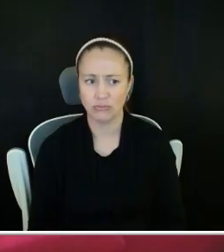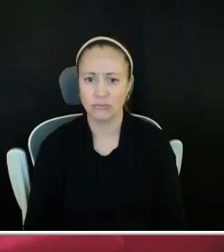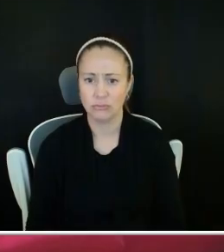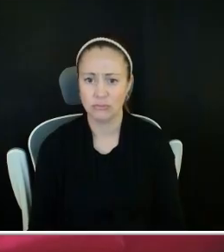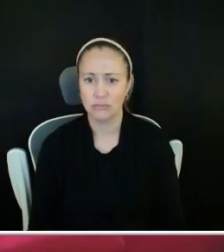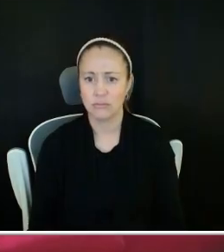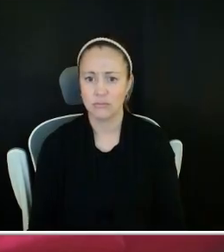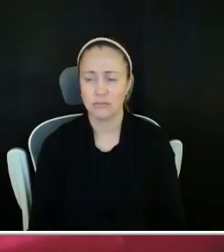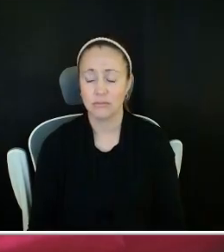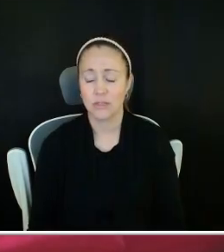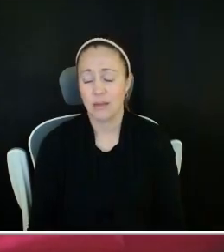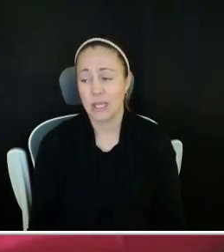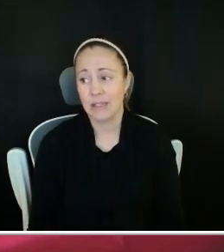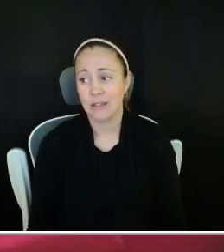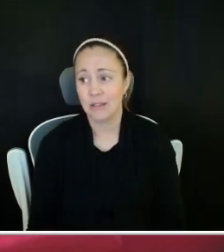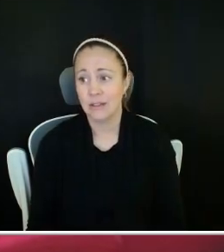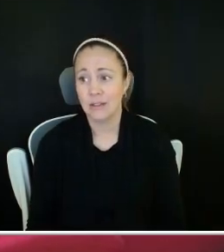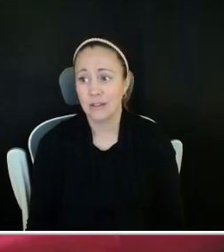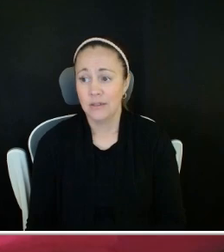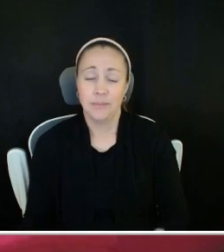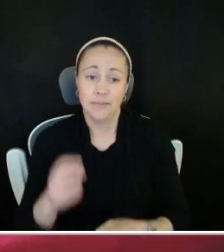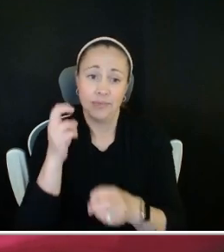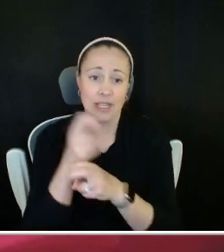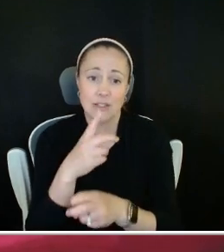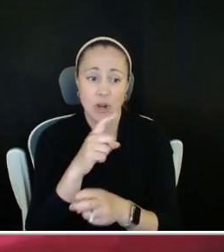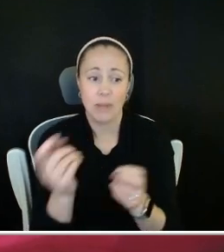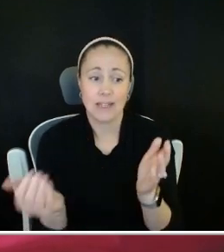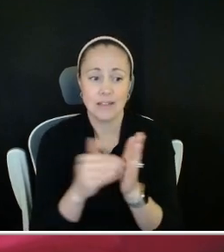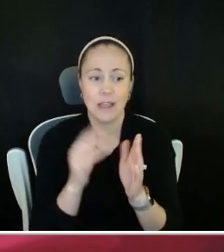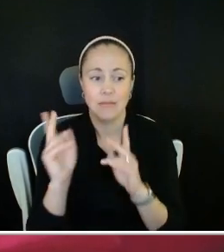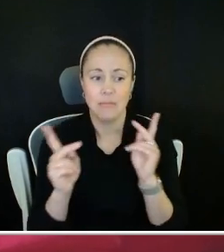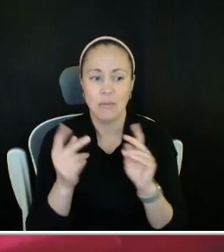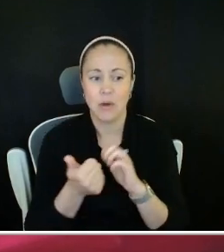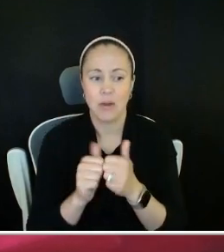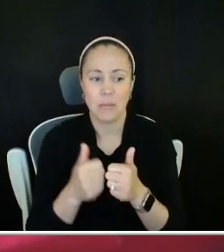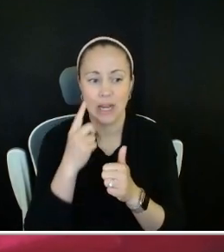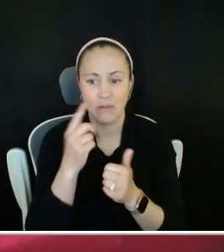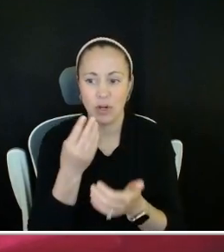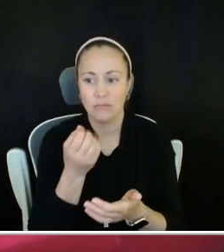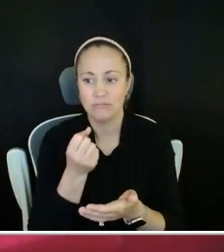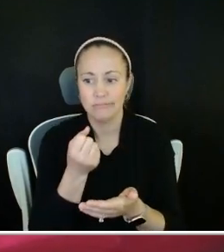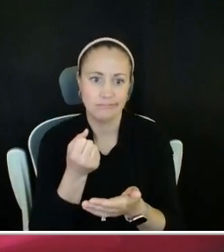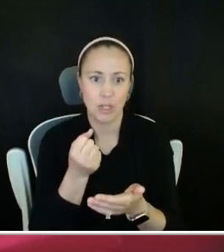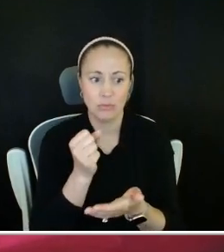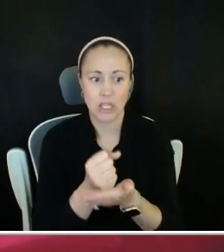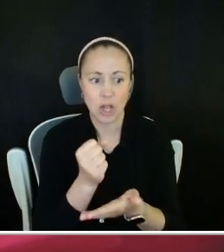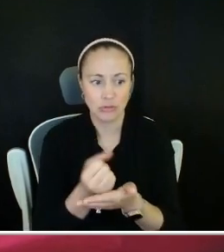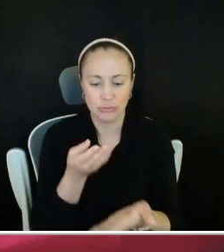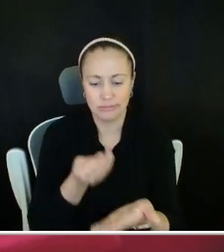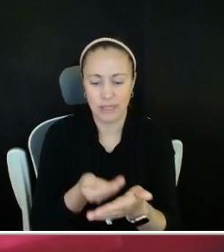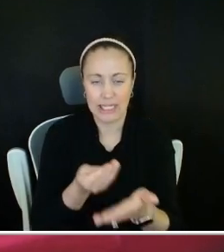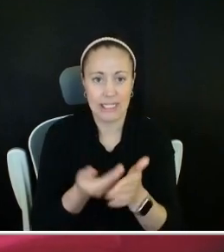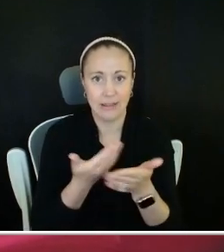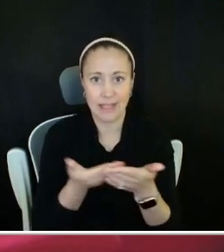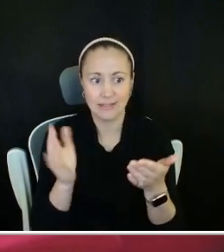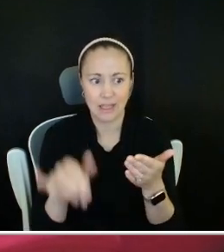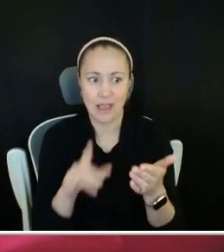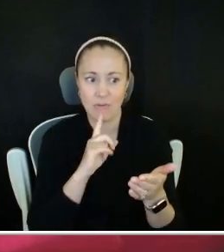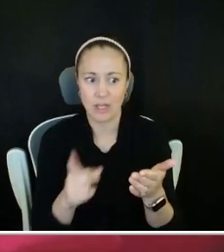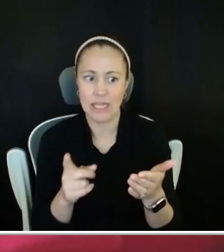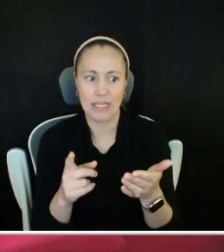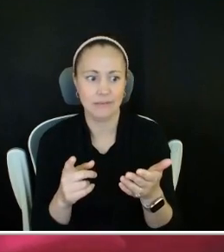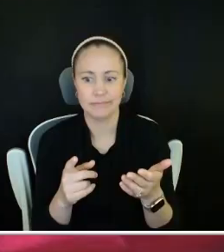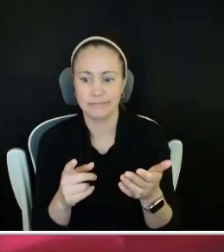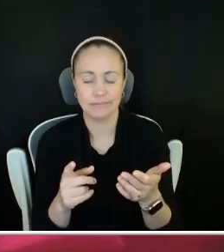It's hard because, again, people are competing for scholarships, things of that nature. And again, everyone thinks more is better. They